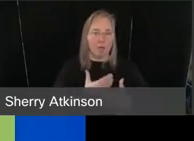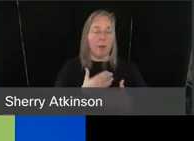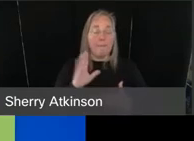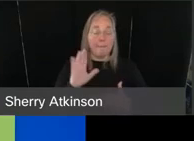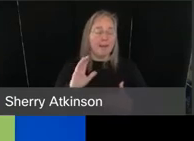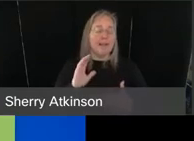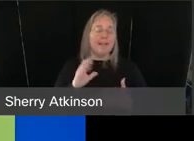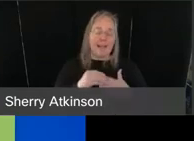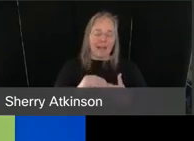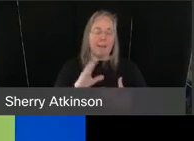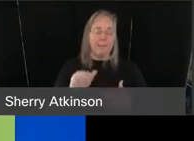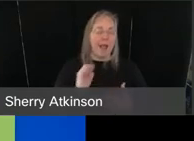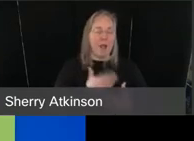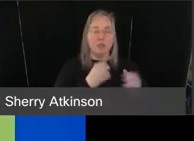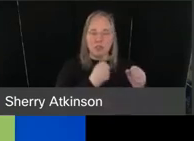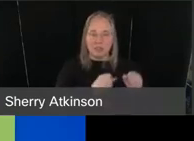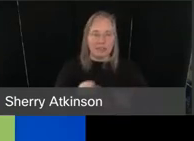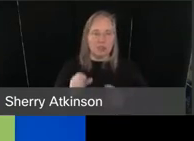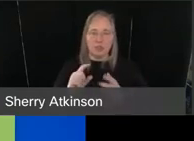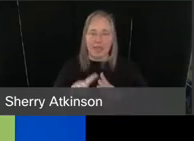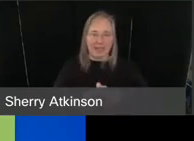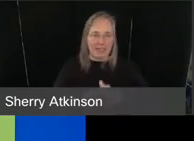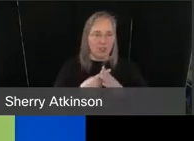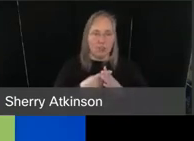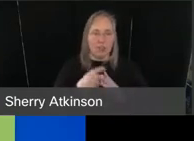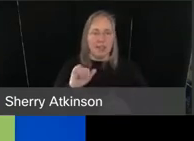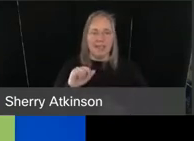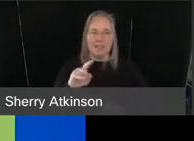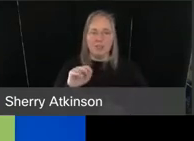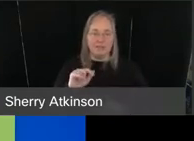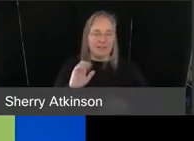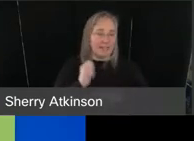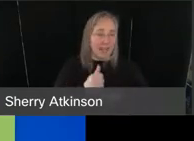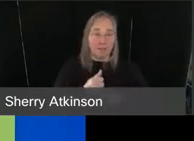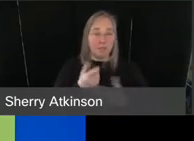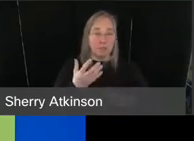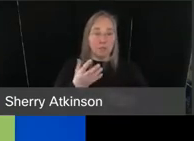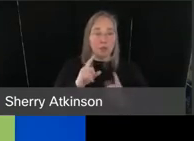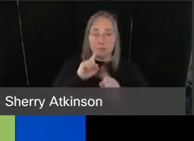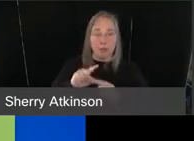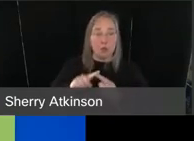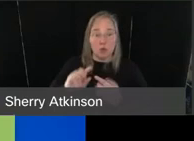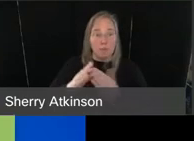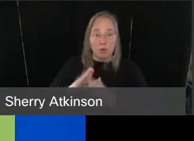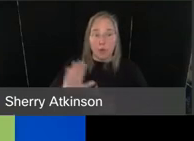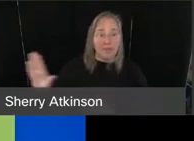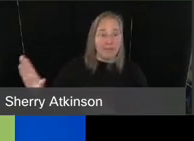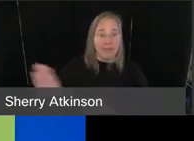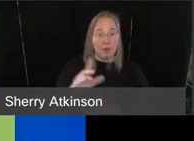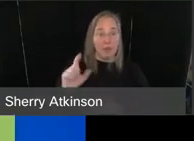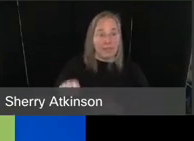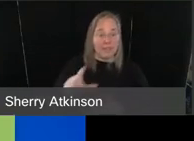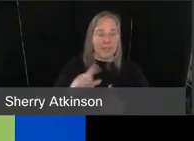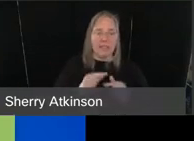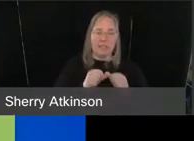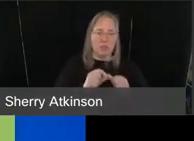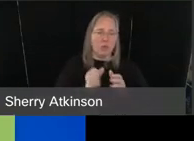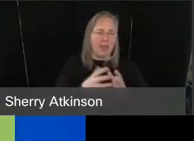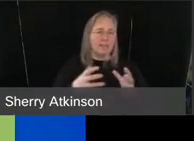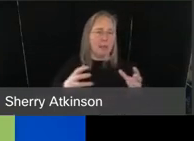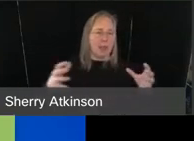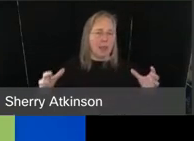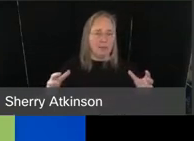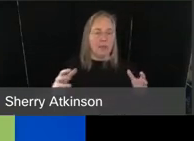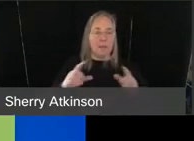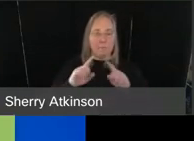is guided by strategic initiatives that are established in response to the community needs and continue to expand based on the